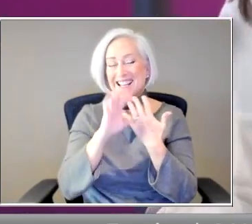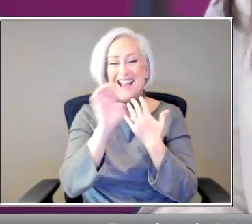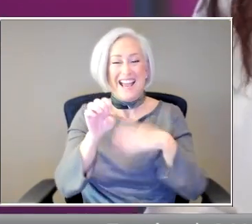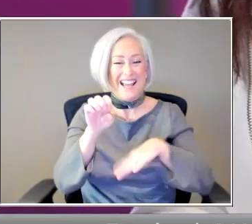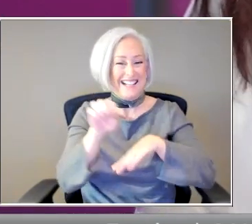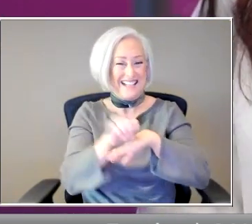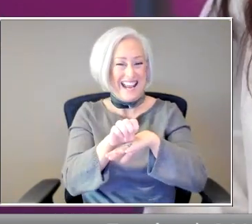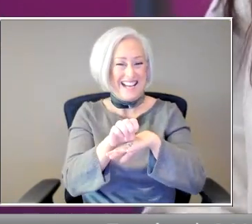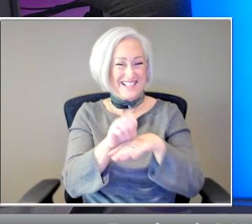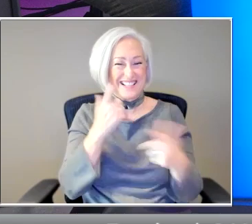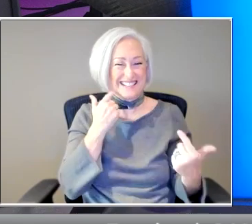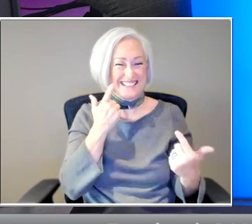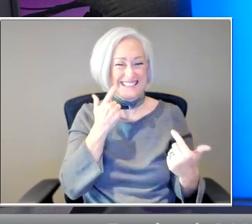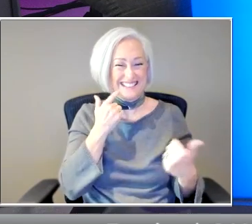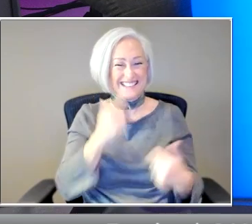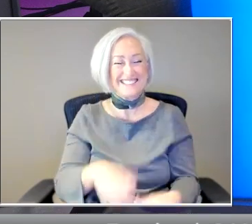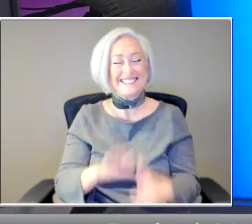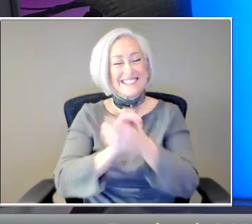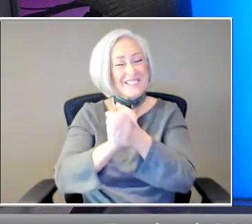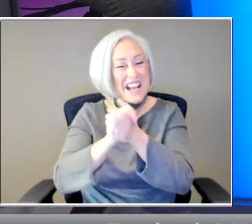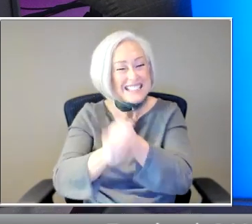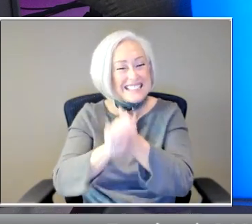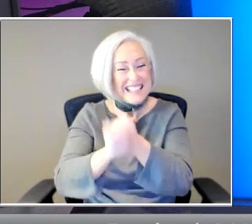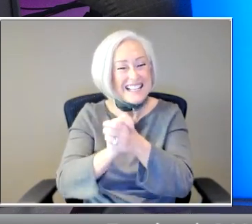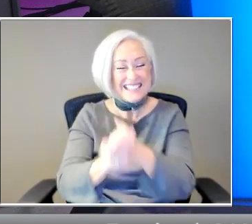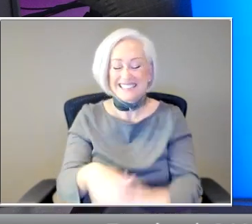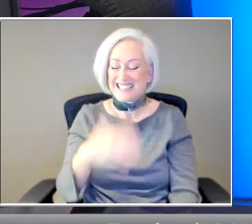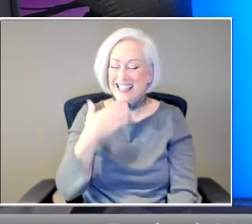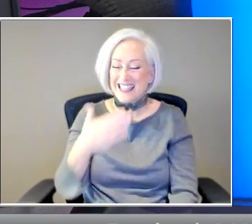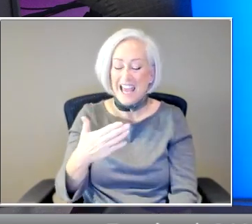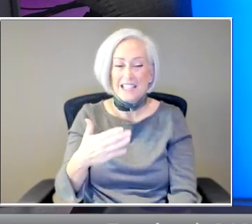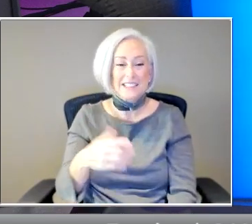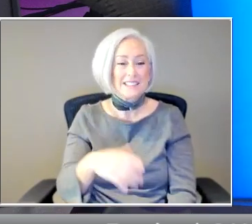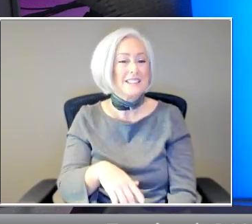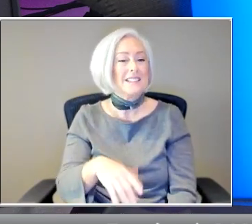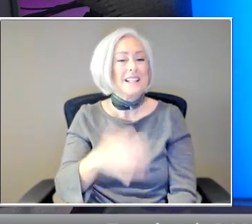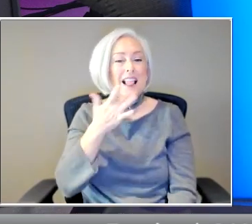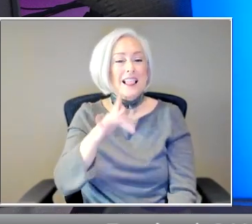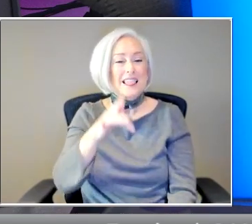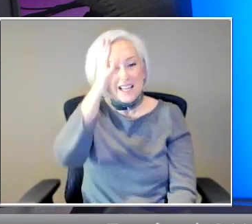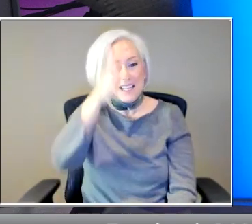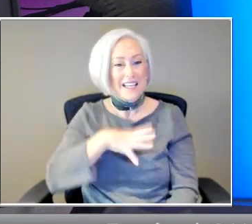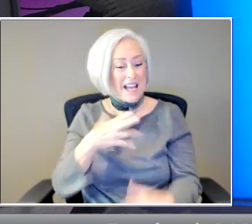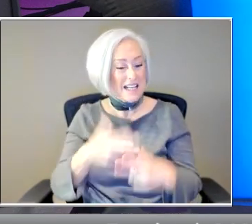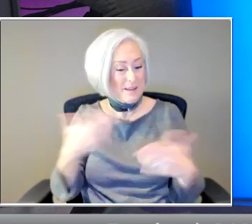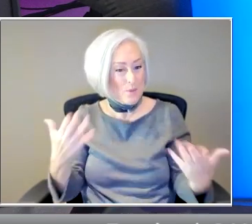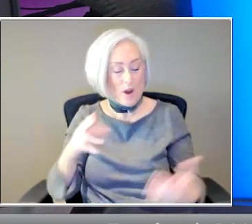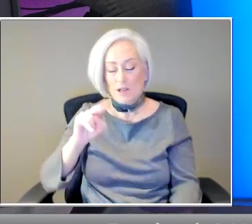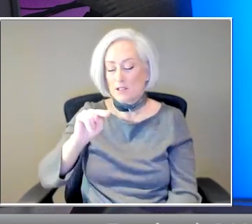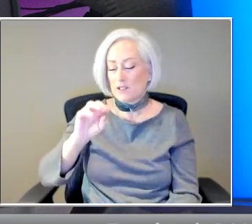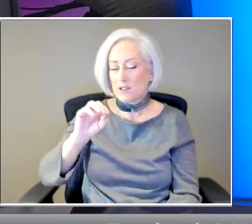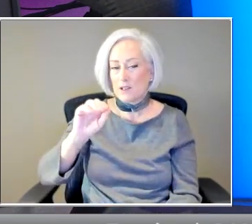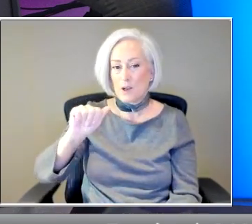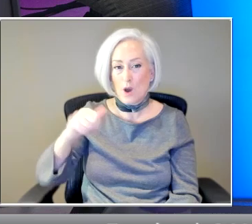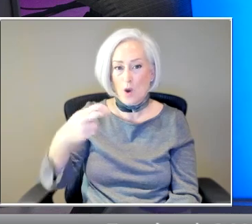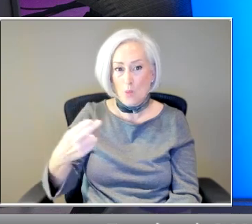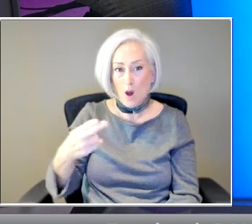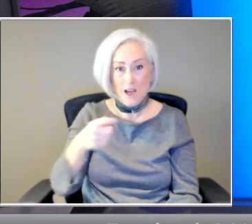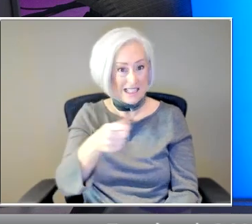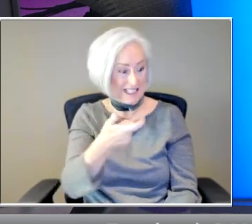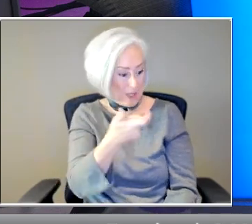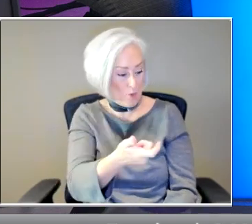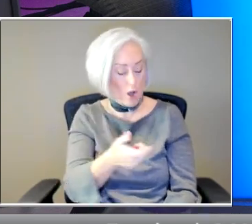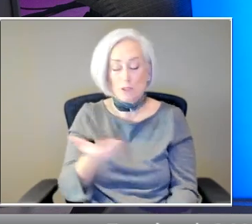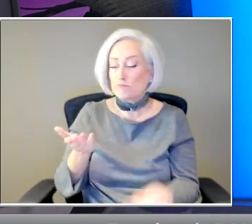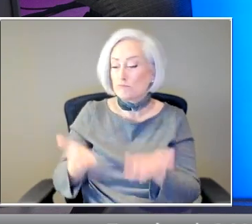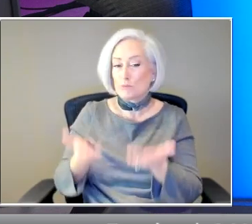got engaged. Congratulations. Thank you. What's the lucky guy's name? Noah. Noah. Okay, is Noah watching? Probably. Okay. That or he's